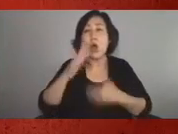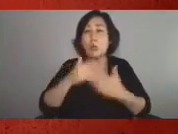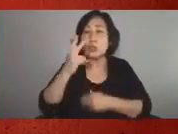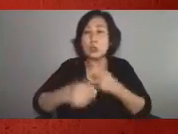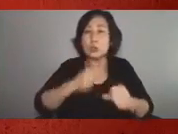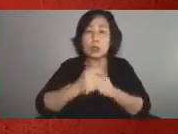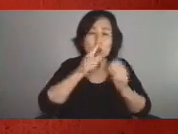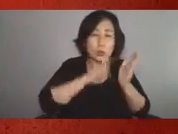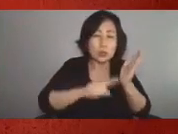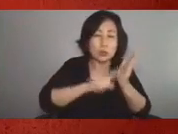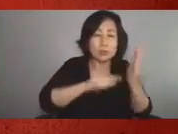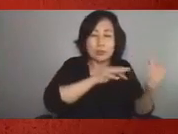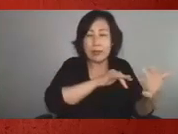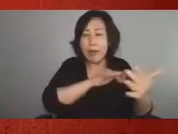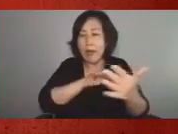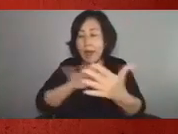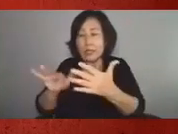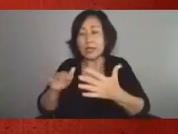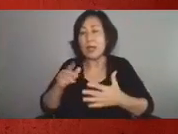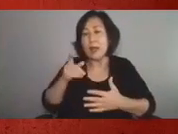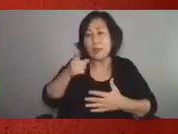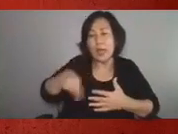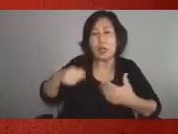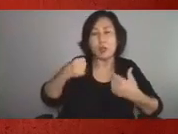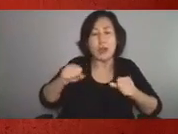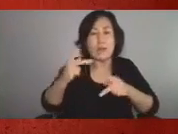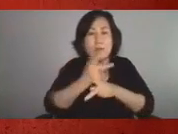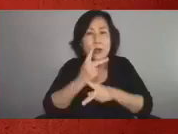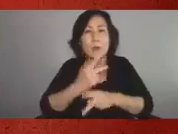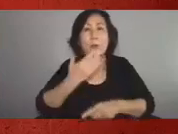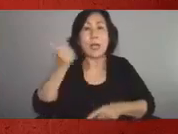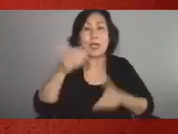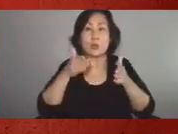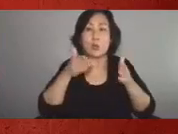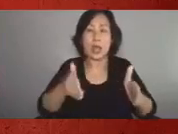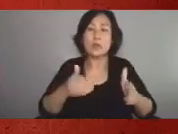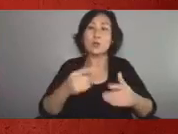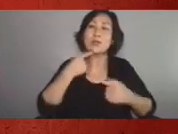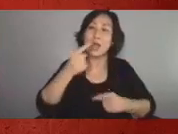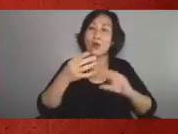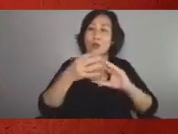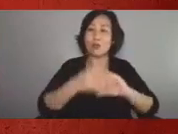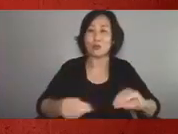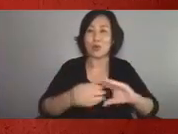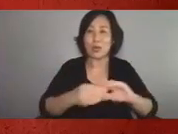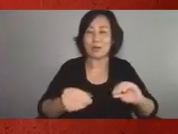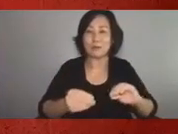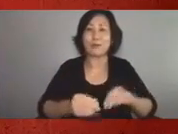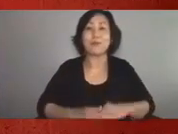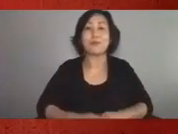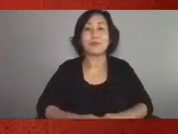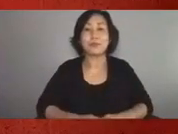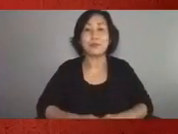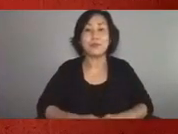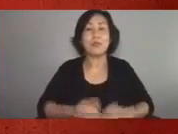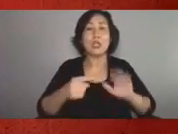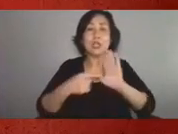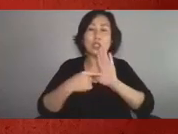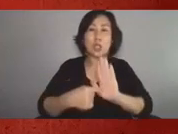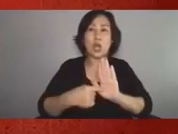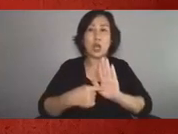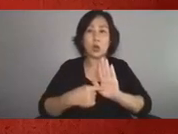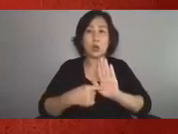2 years doing research and you know, trying to figure out the best way to tell this